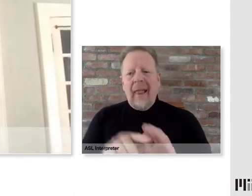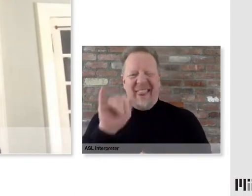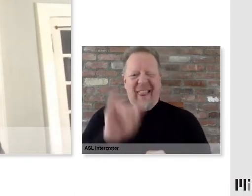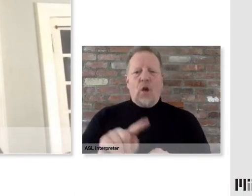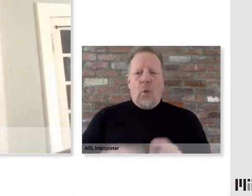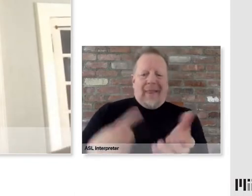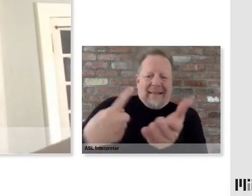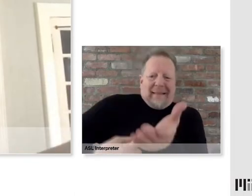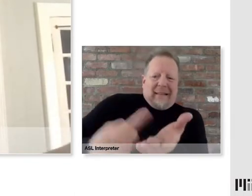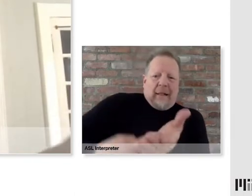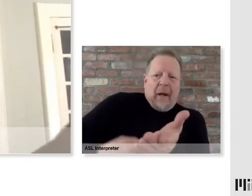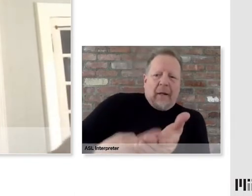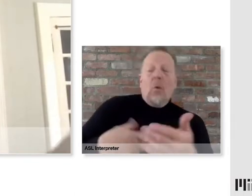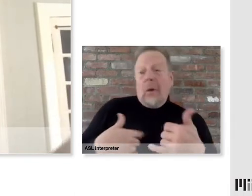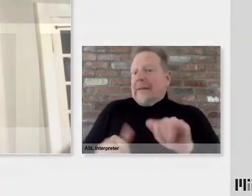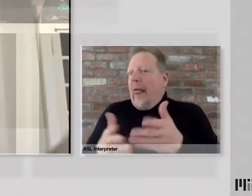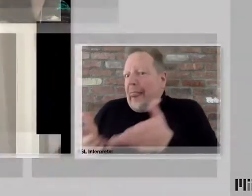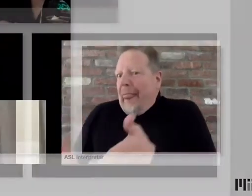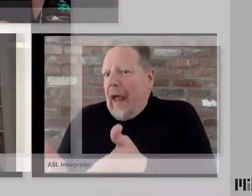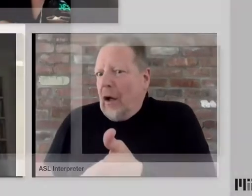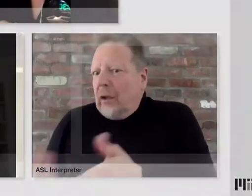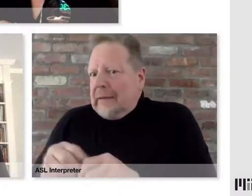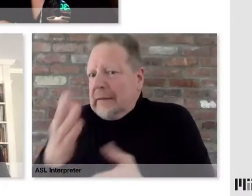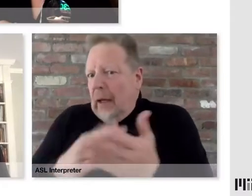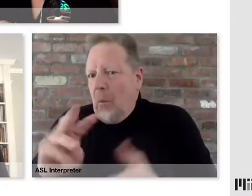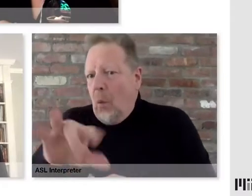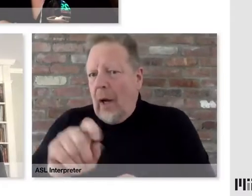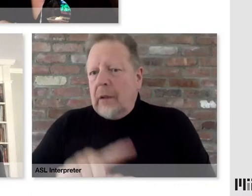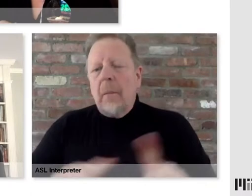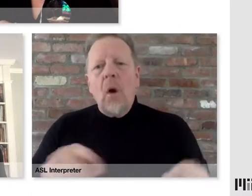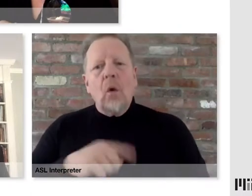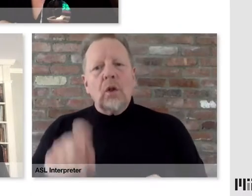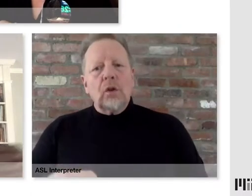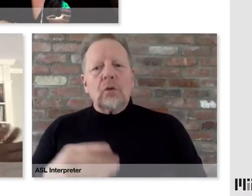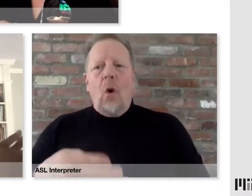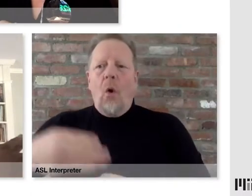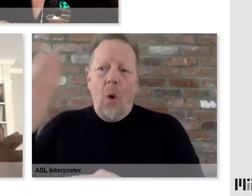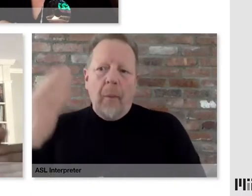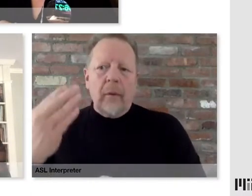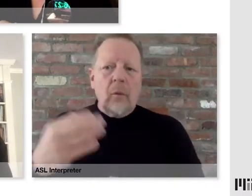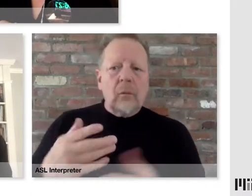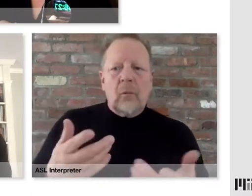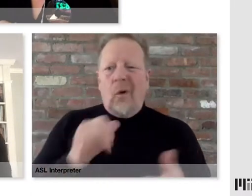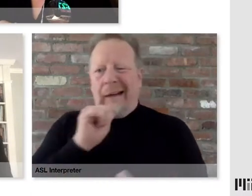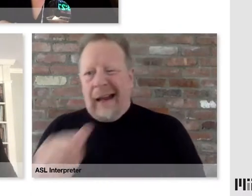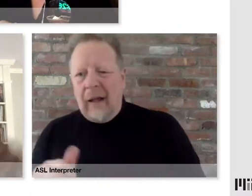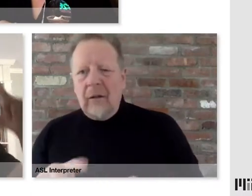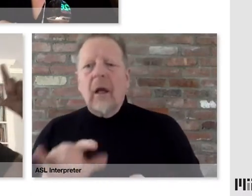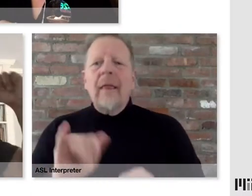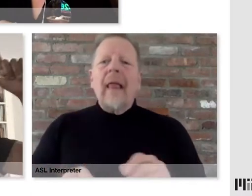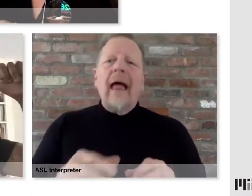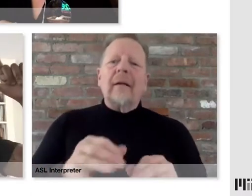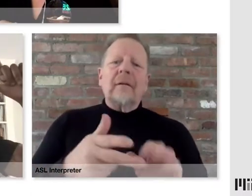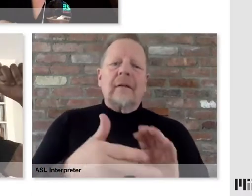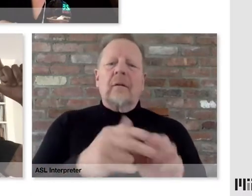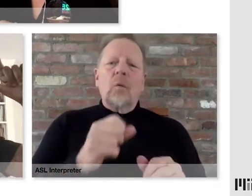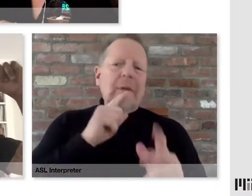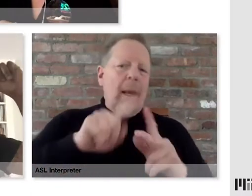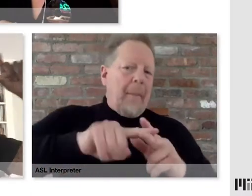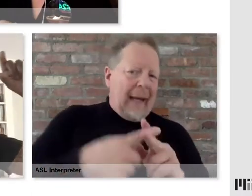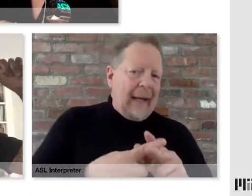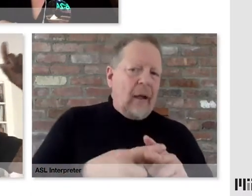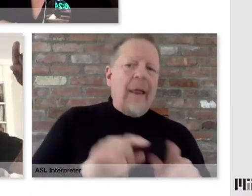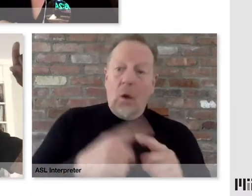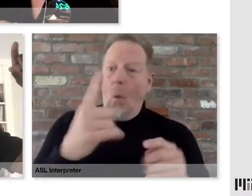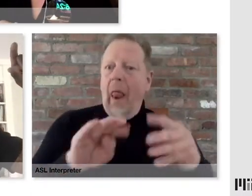mean, really still is there in some ways, right, about what we should do and when we should open and when we shouldn't. Right. But that kind of defined the early window. And that's one level at